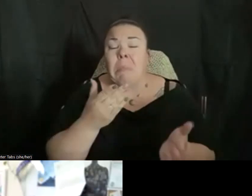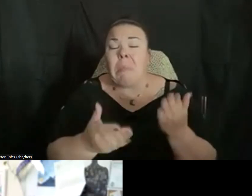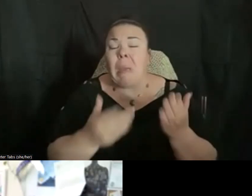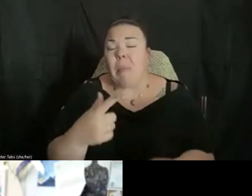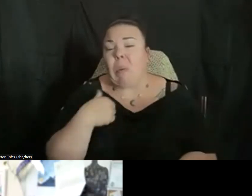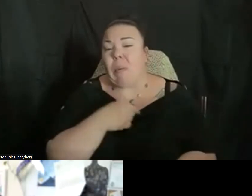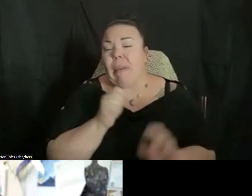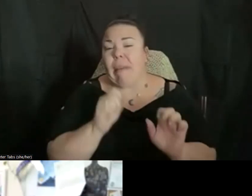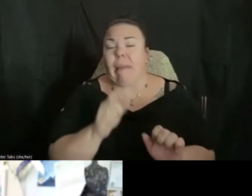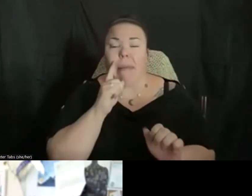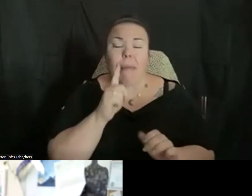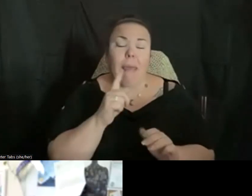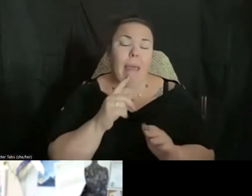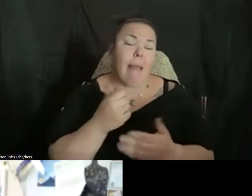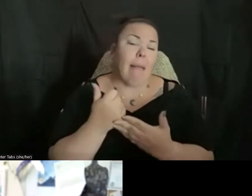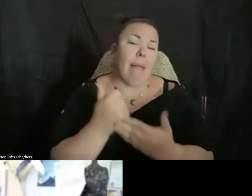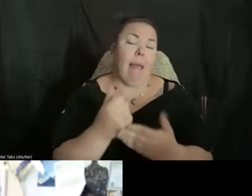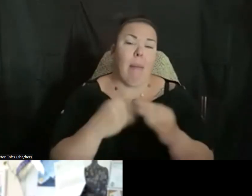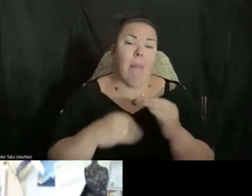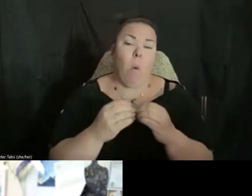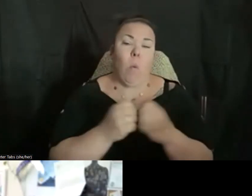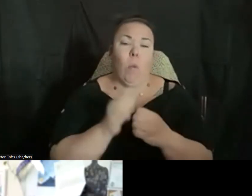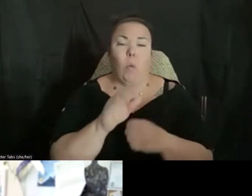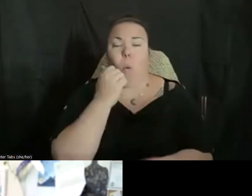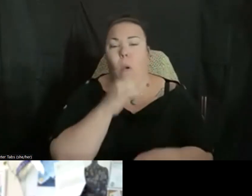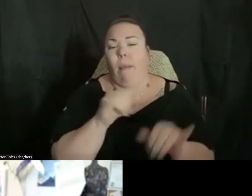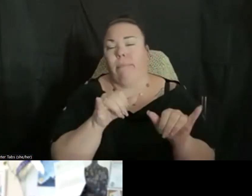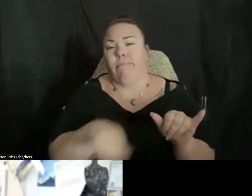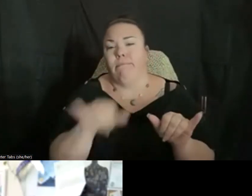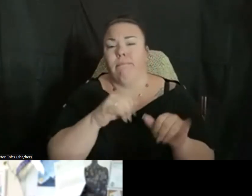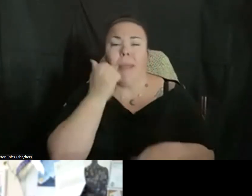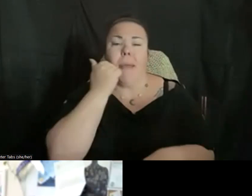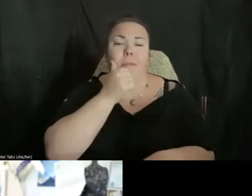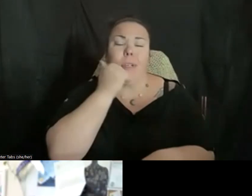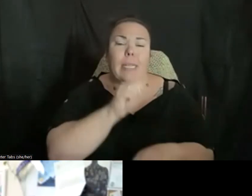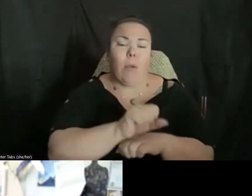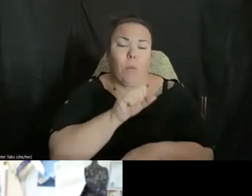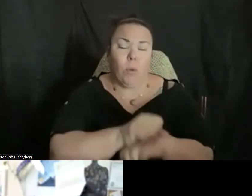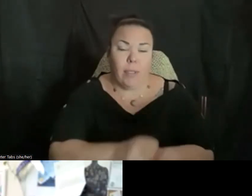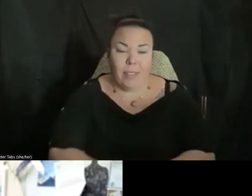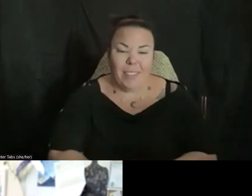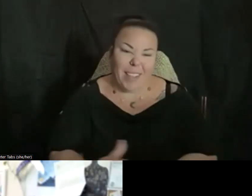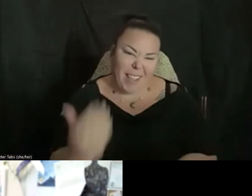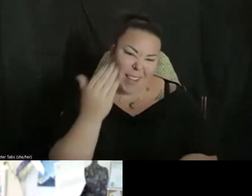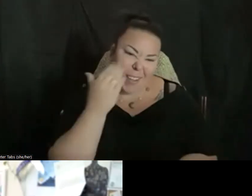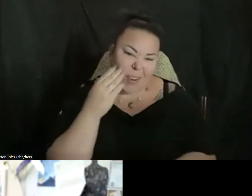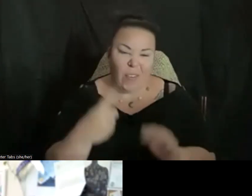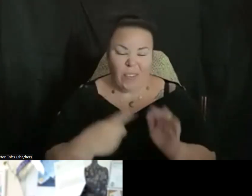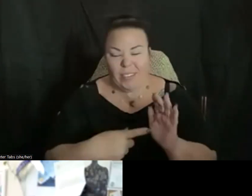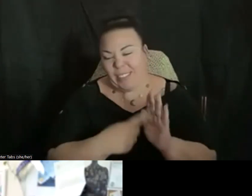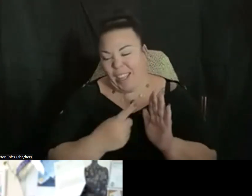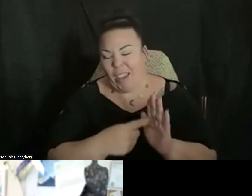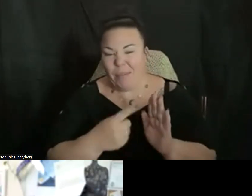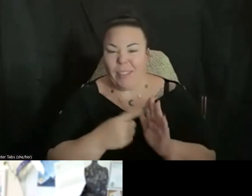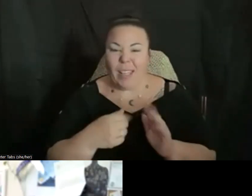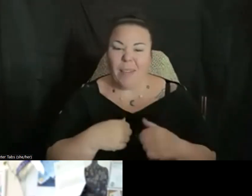do every day. And I'll close with thank you so much for what you do. I know sometimes I hear that, like, thank you to community health centers for